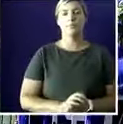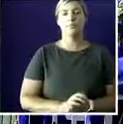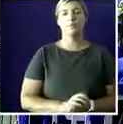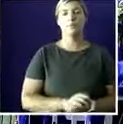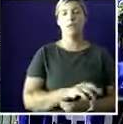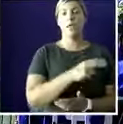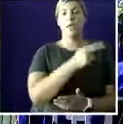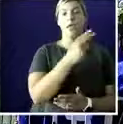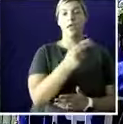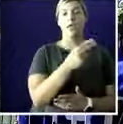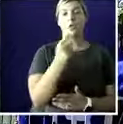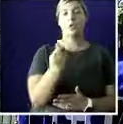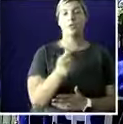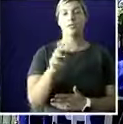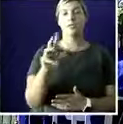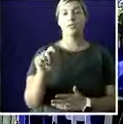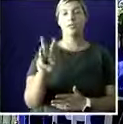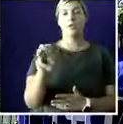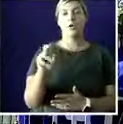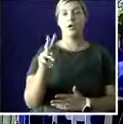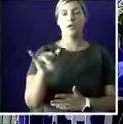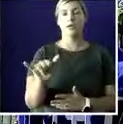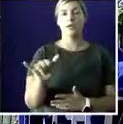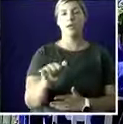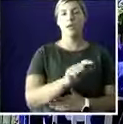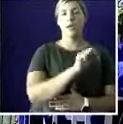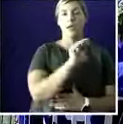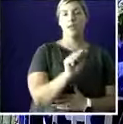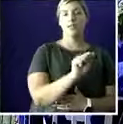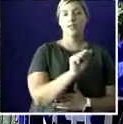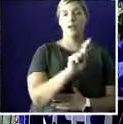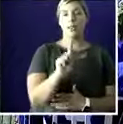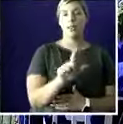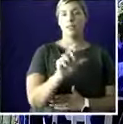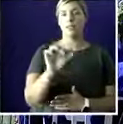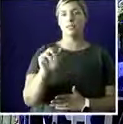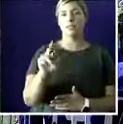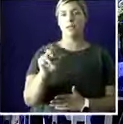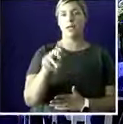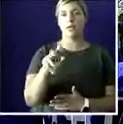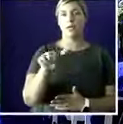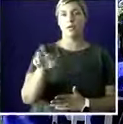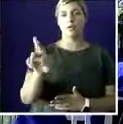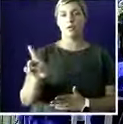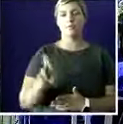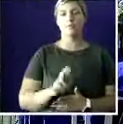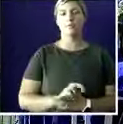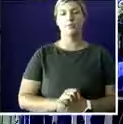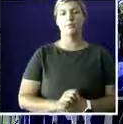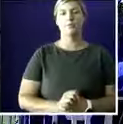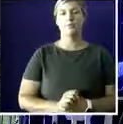Hannah Grace Tawney. Alexander Lane Snyder.